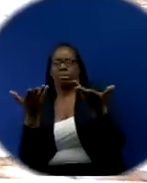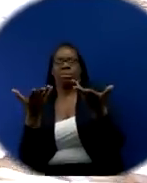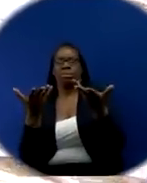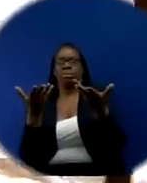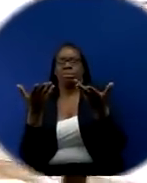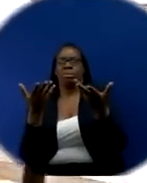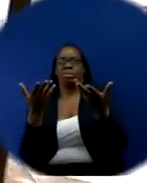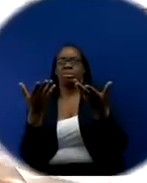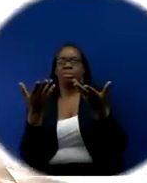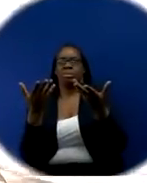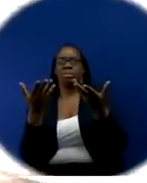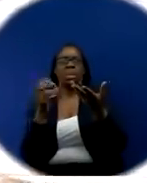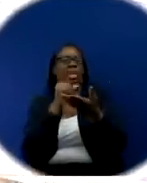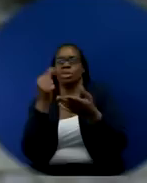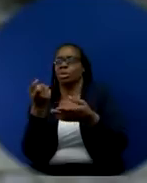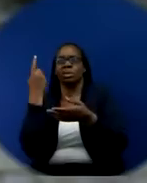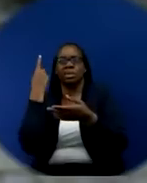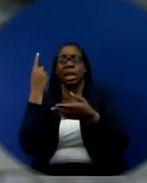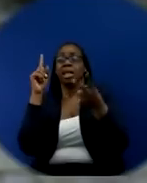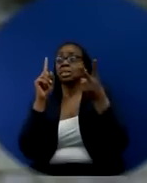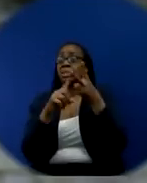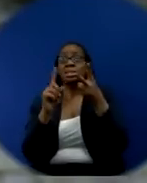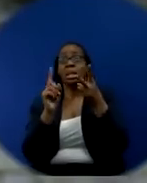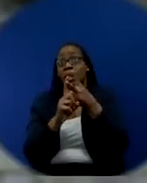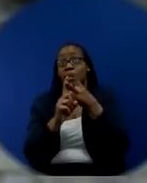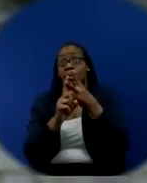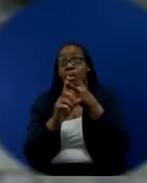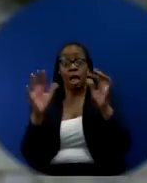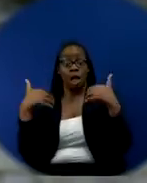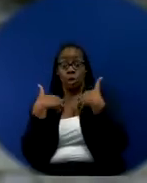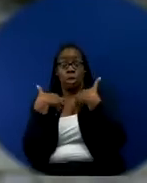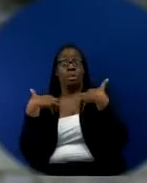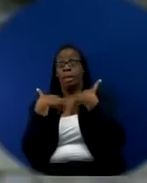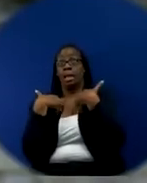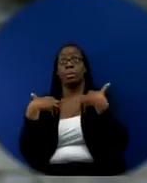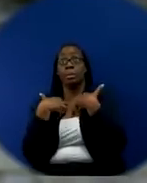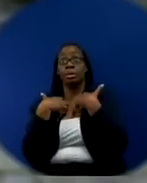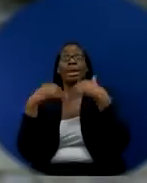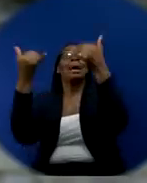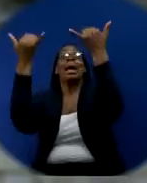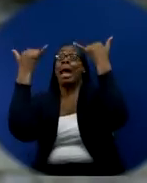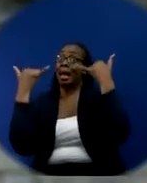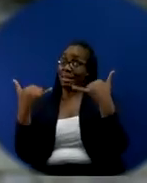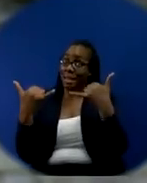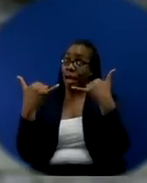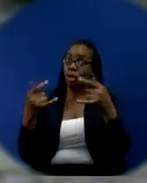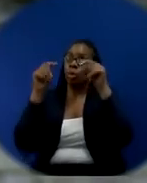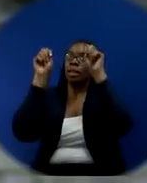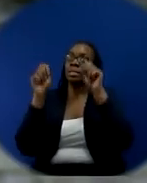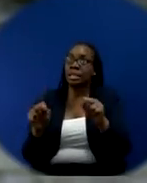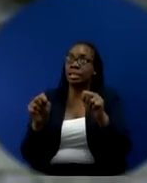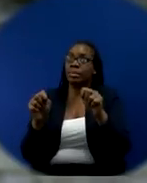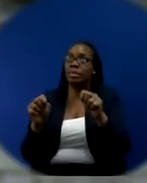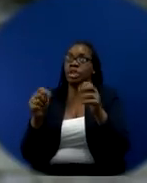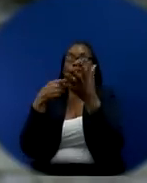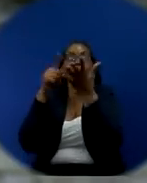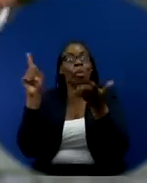Makes no sense. Secondly, you get some yoke of oxen, and now you want to test them out? You already bought